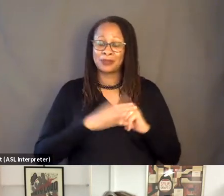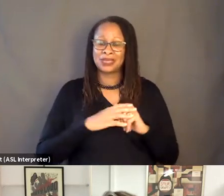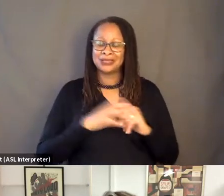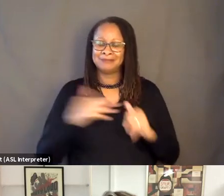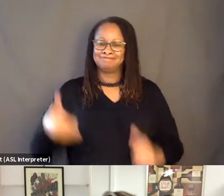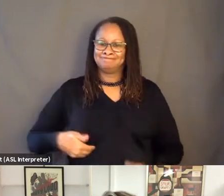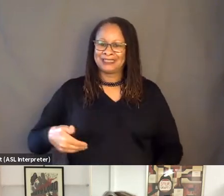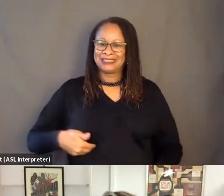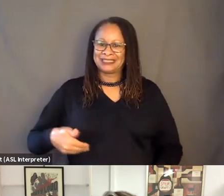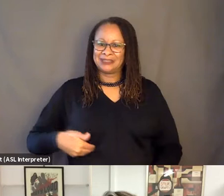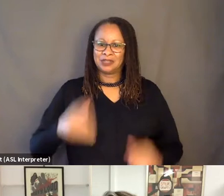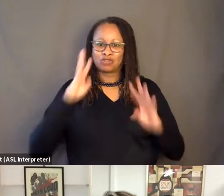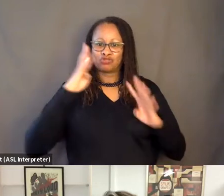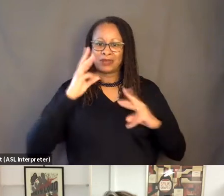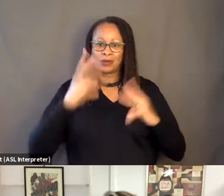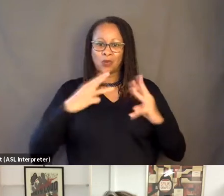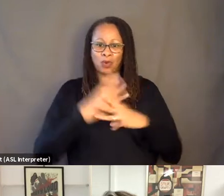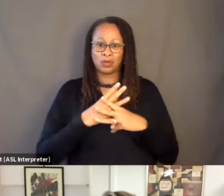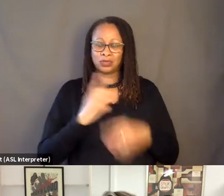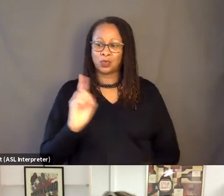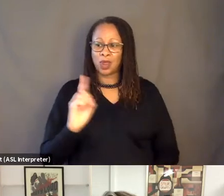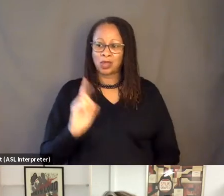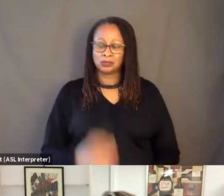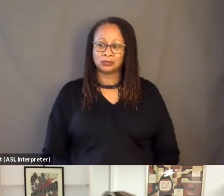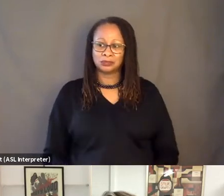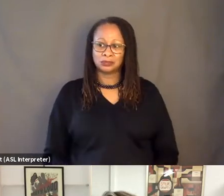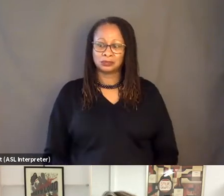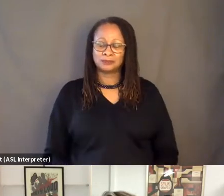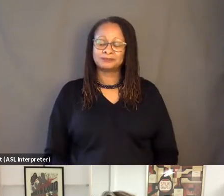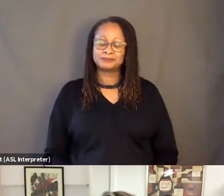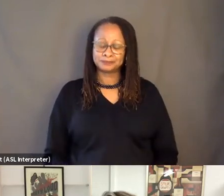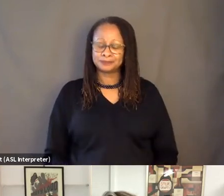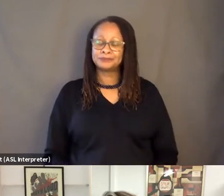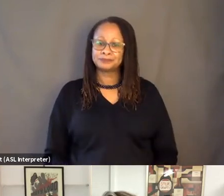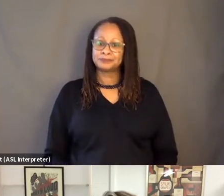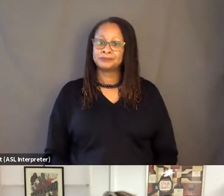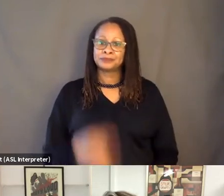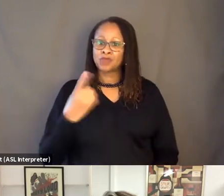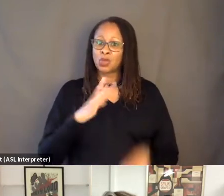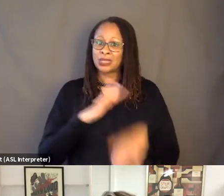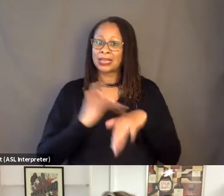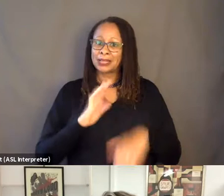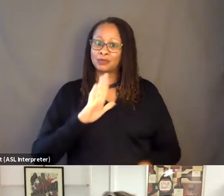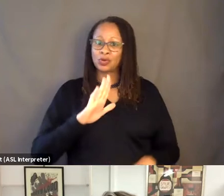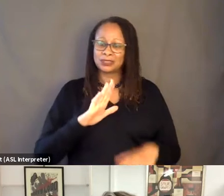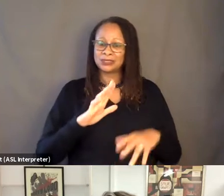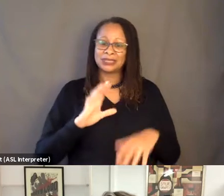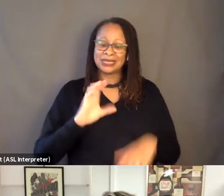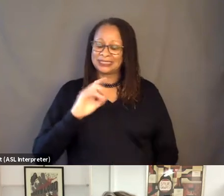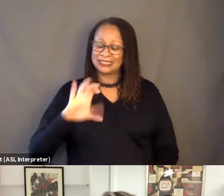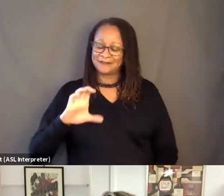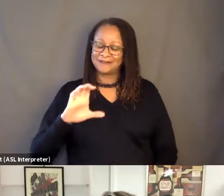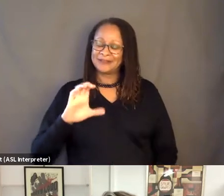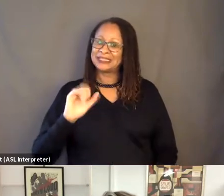instinctively create a world where you can only claim your civic rights, your